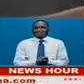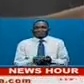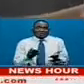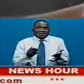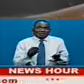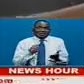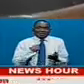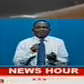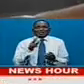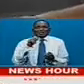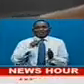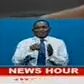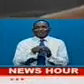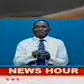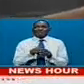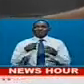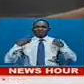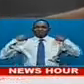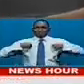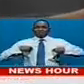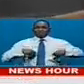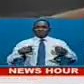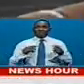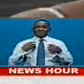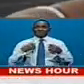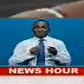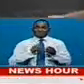takes me about 30 minutes to dress her up.